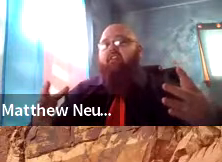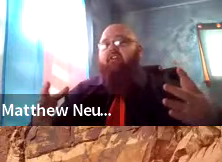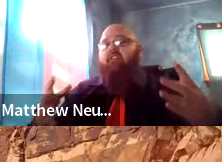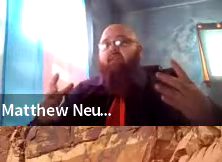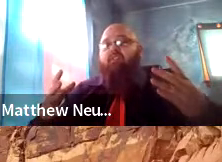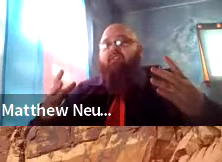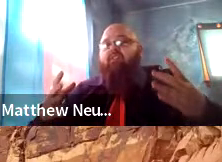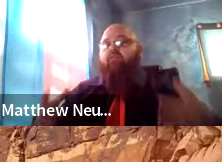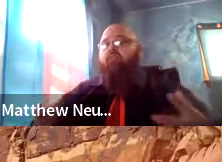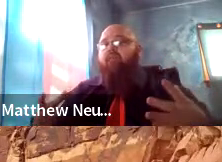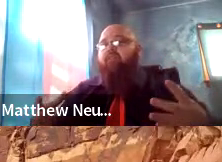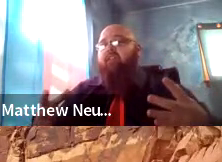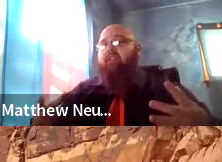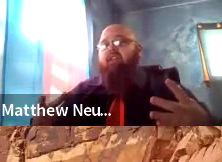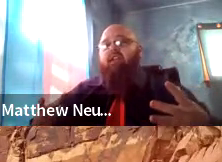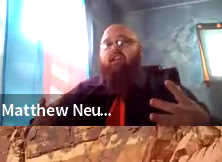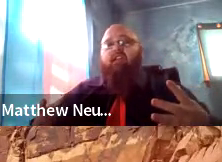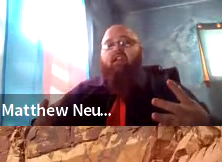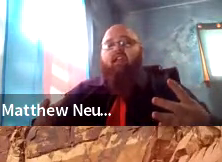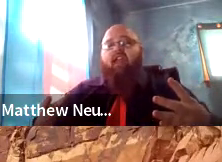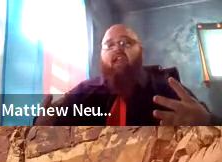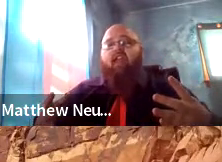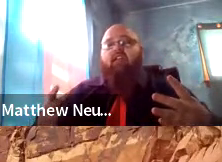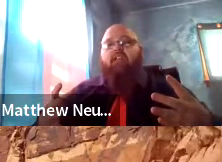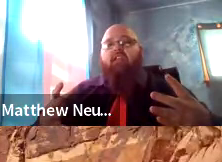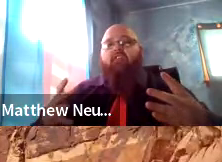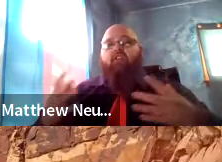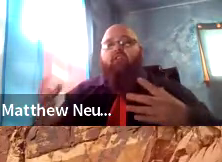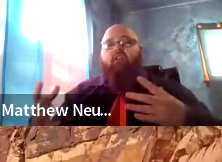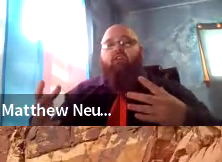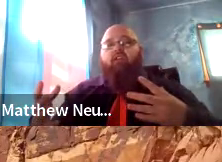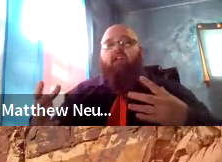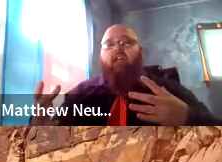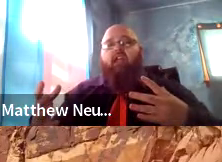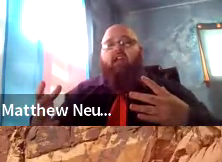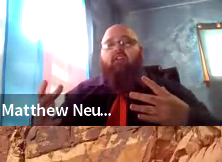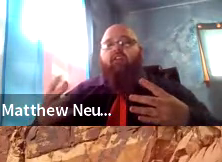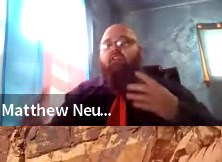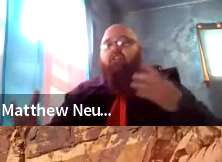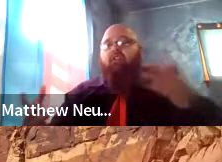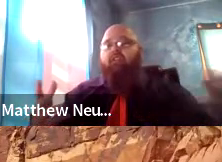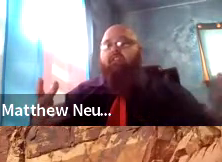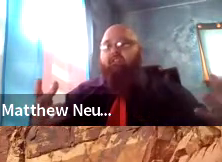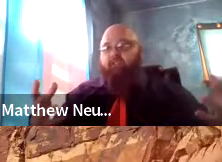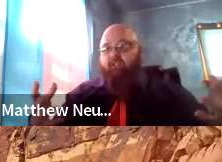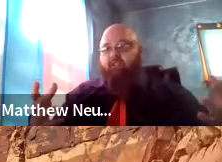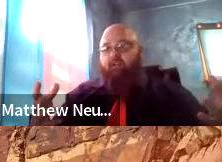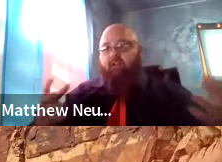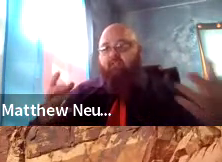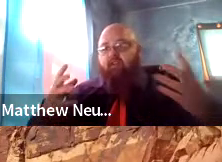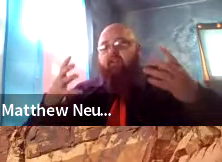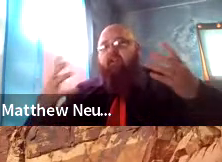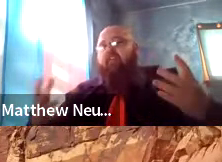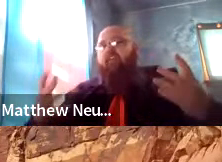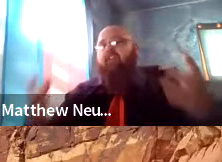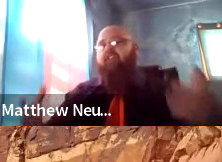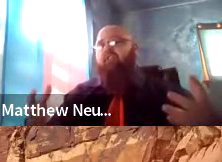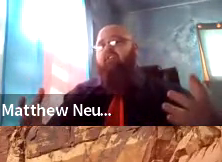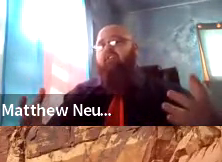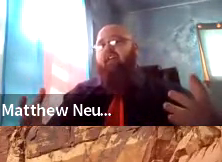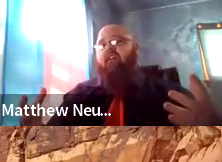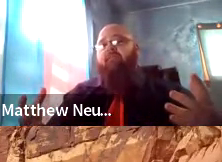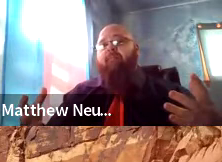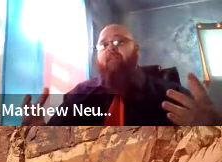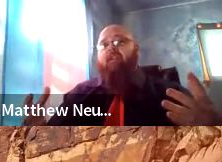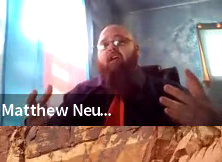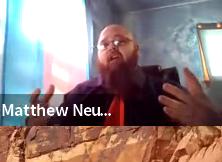onset of the virus. They were just rapidly declining. And if you look at New York and San Francisco, and if you look at the history